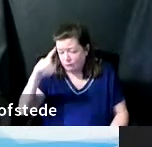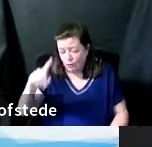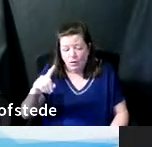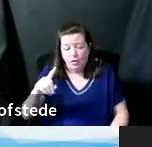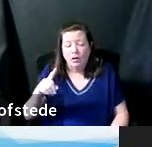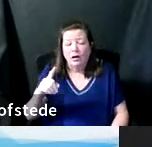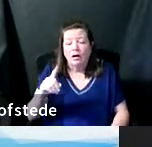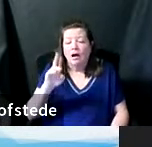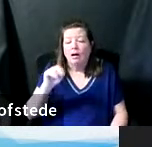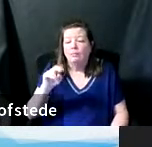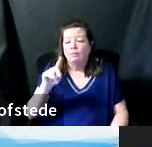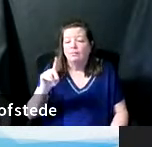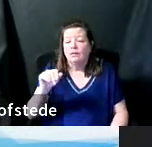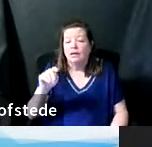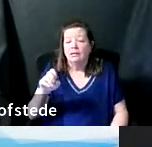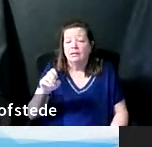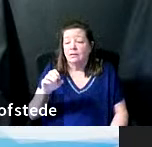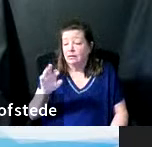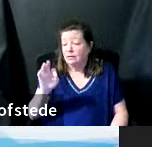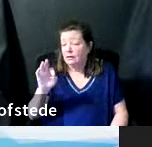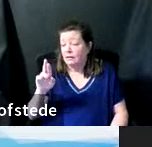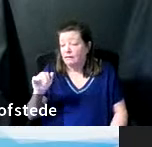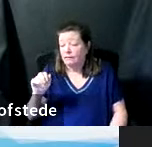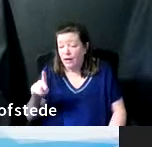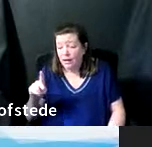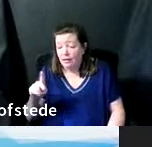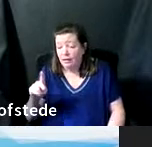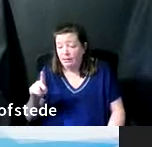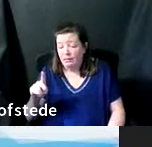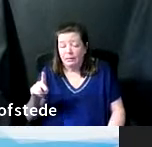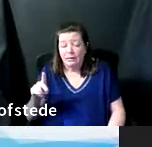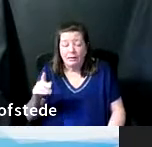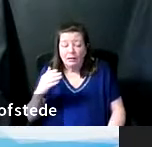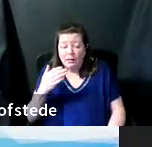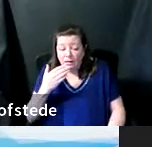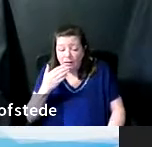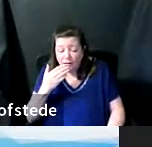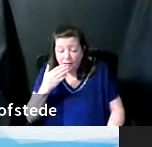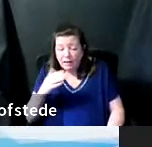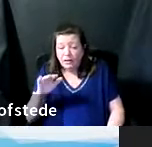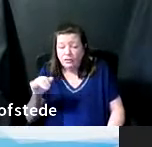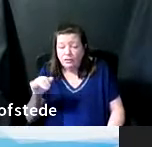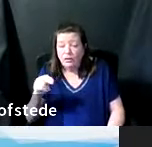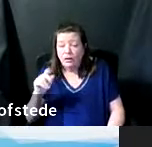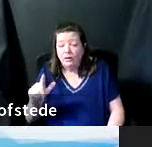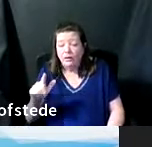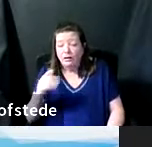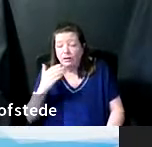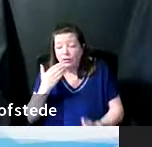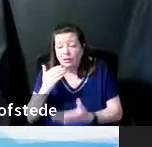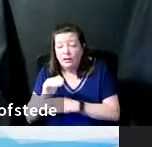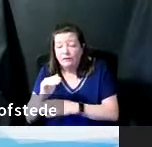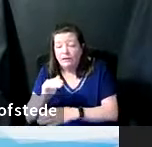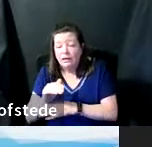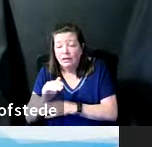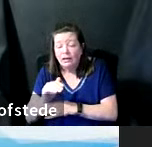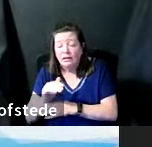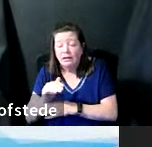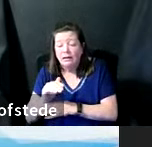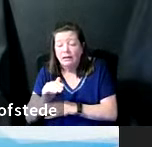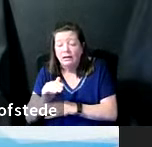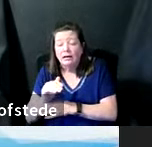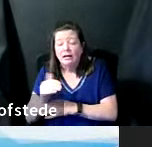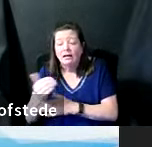Update. Frank. Thank you, Johnell. So good evening once again, and I'll reiterate what